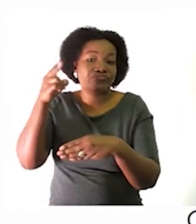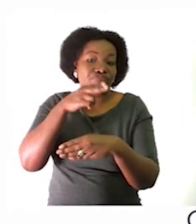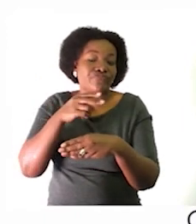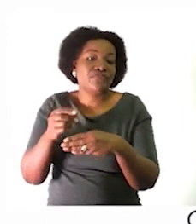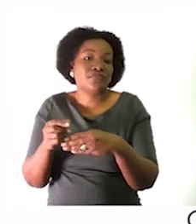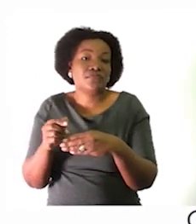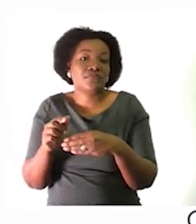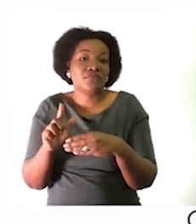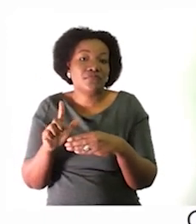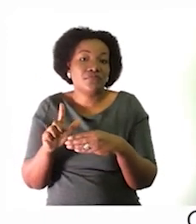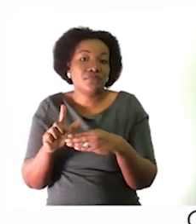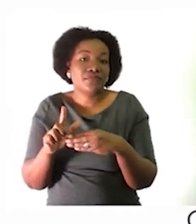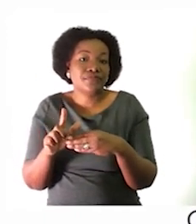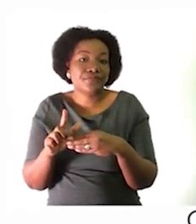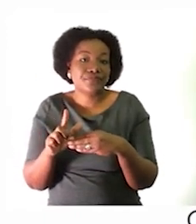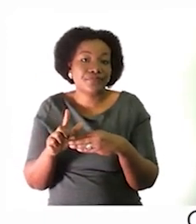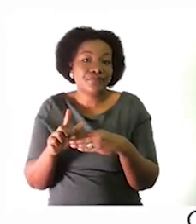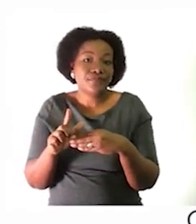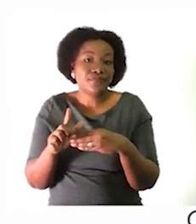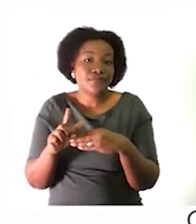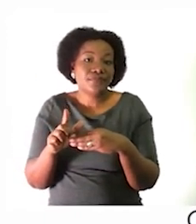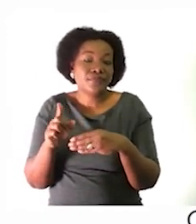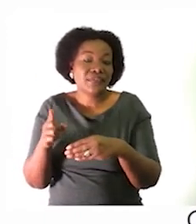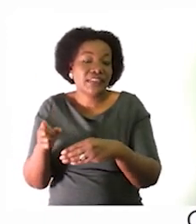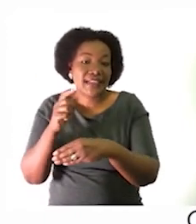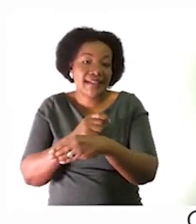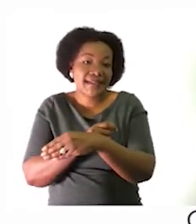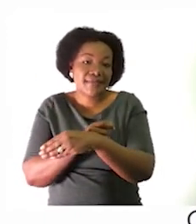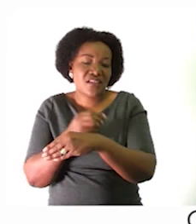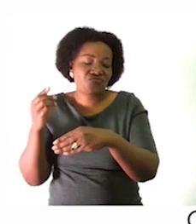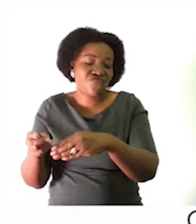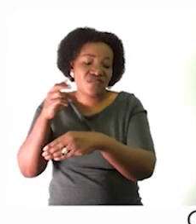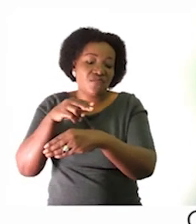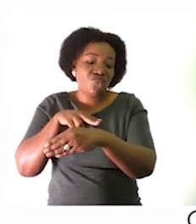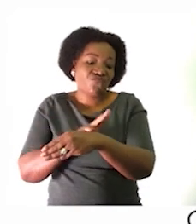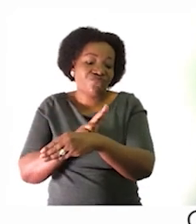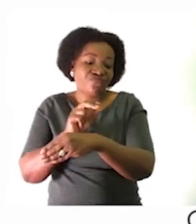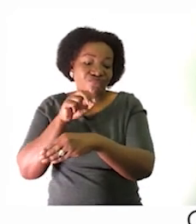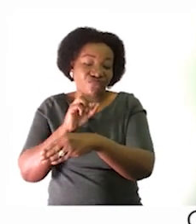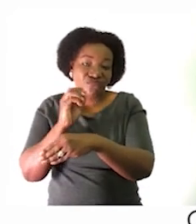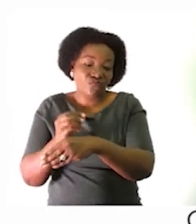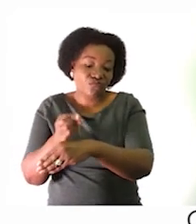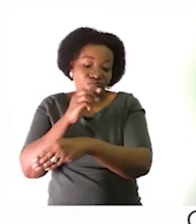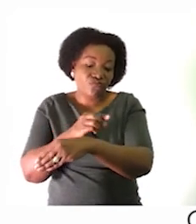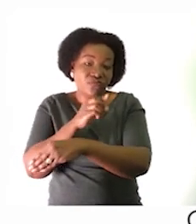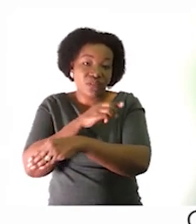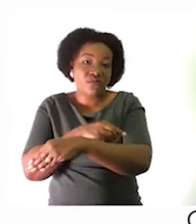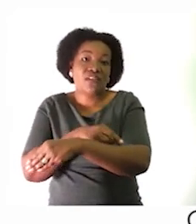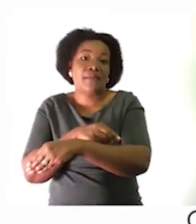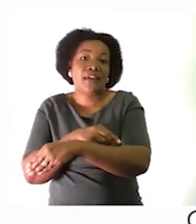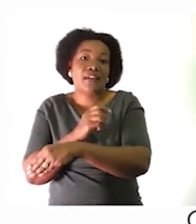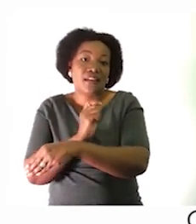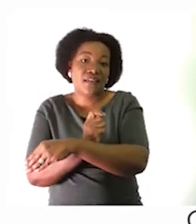We jump the units place, we'll jump the tens place, and there where you finish jumping between